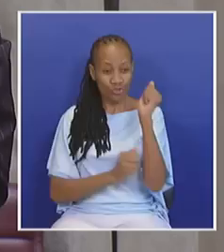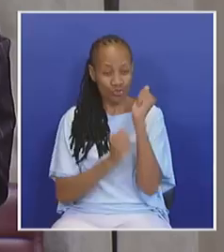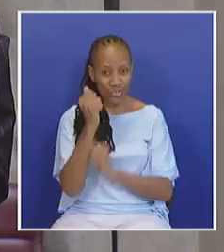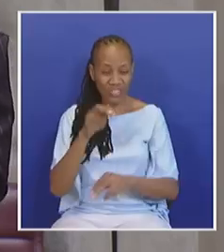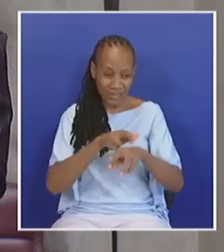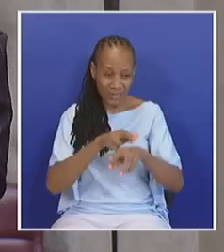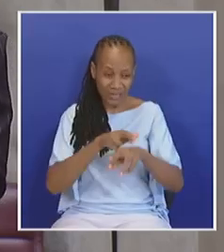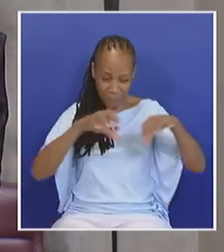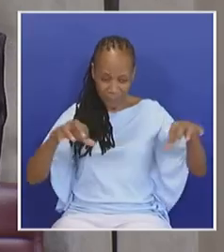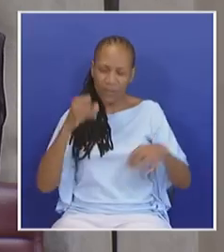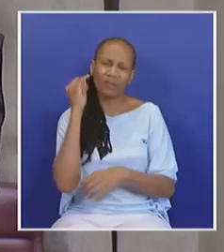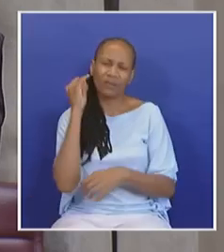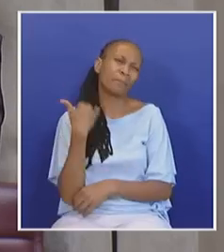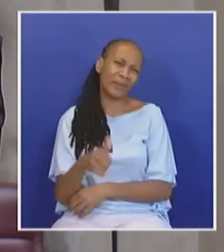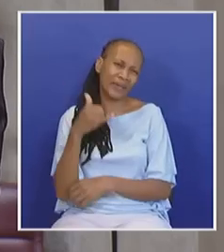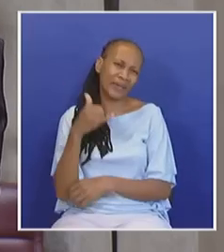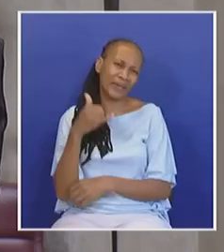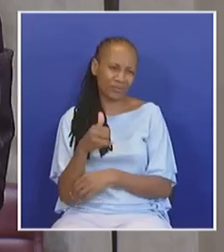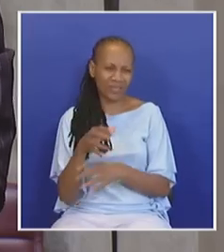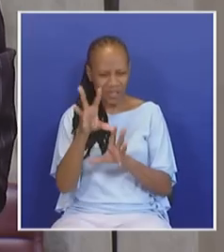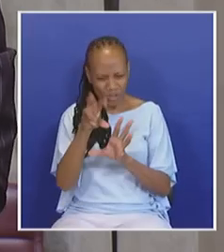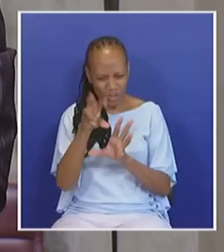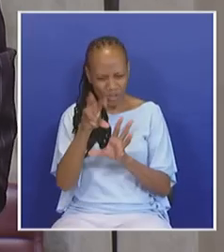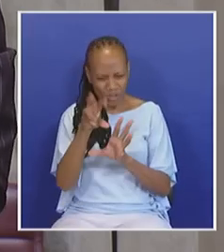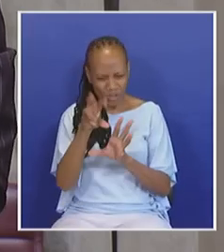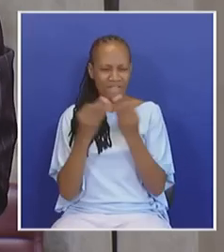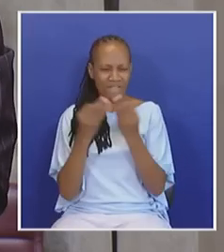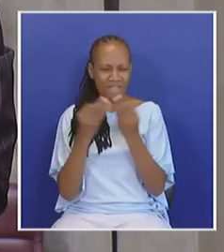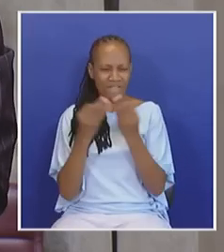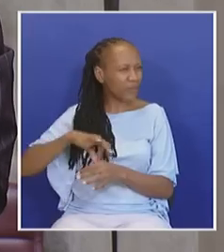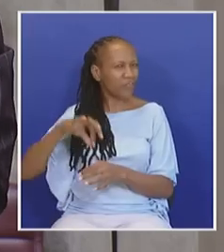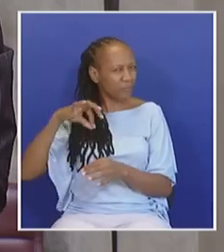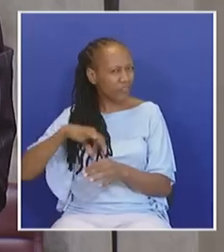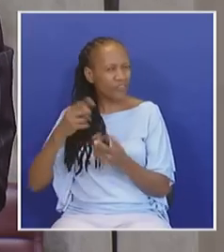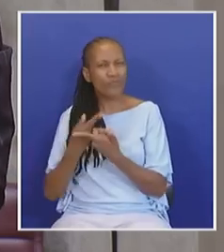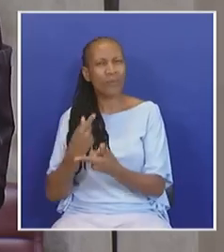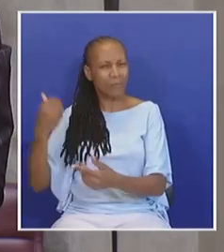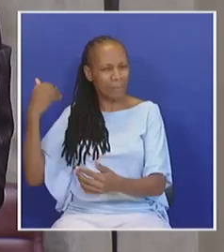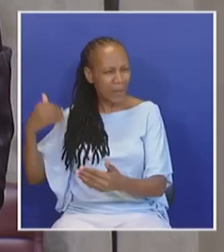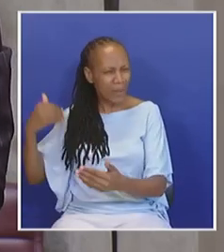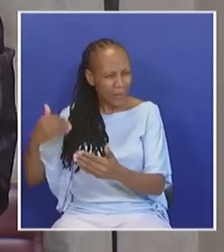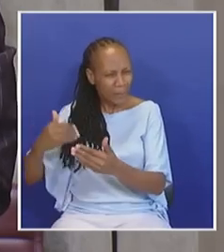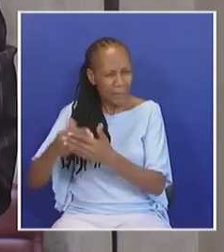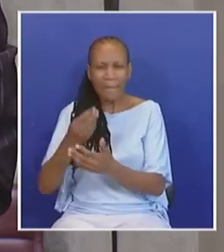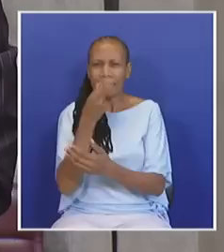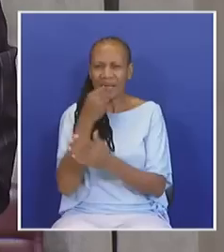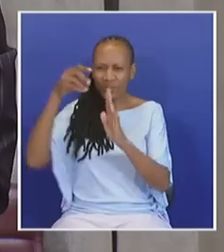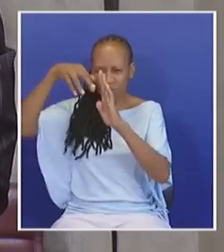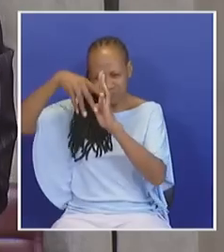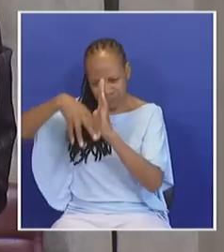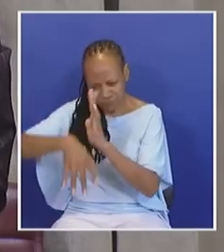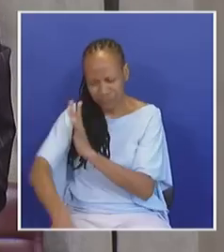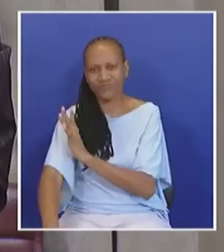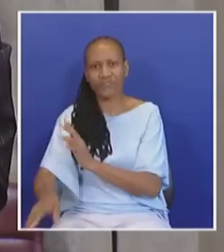and real. It is about white families benefiting from intergenerational wealth, passing down money, land, and assets from generation